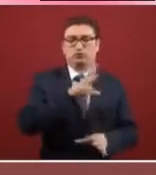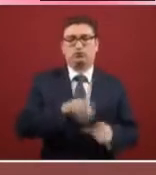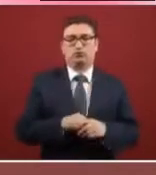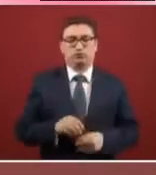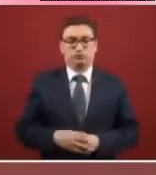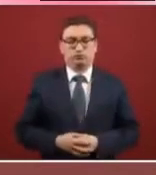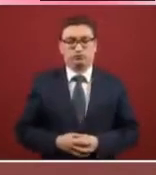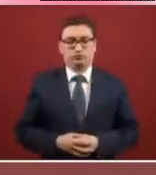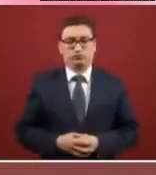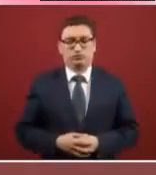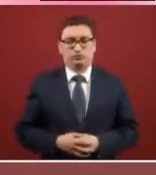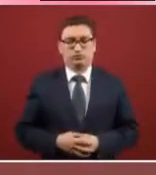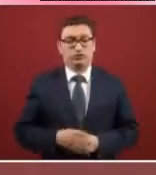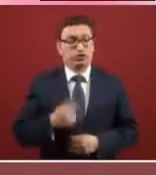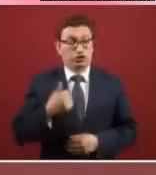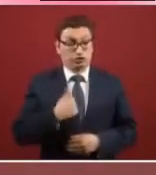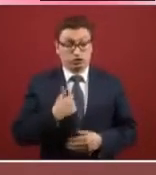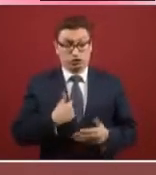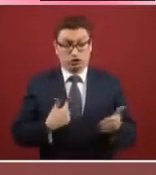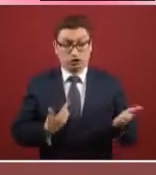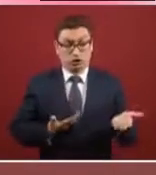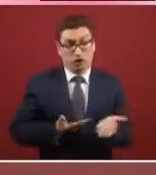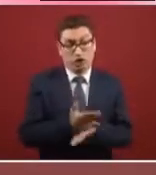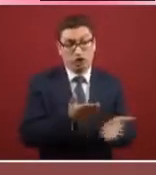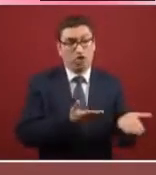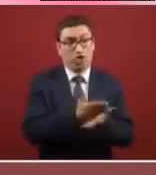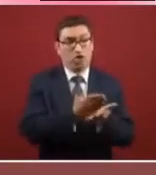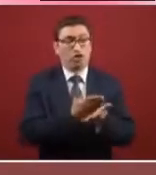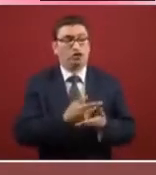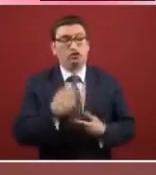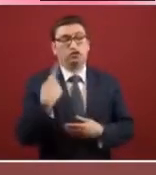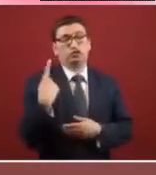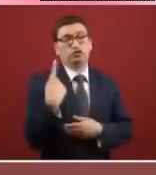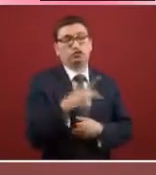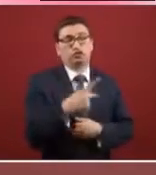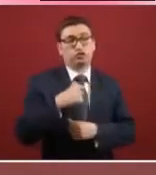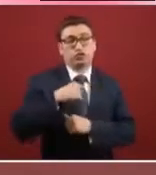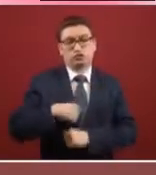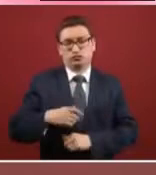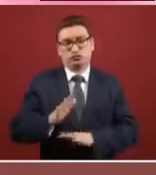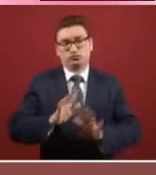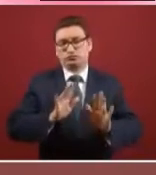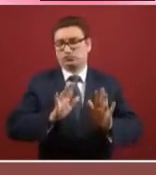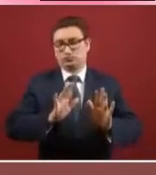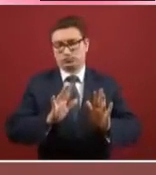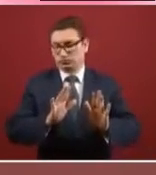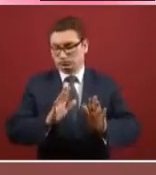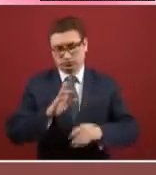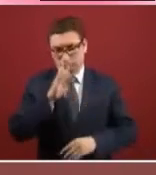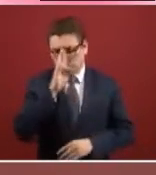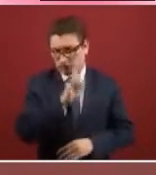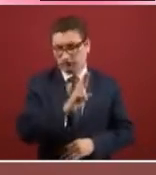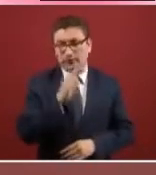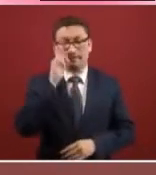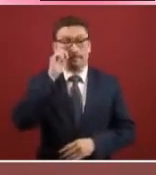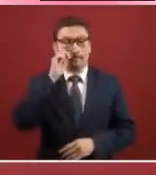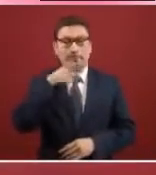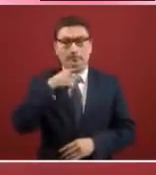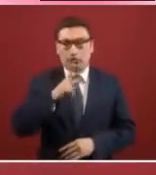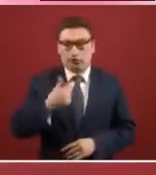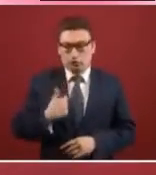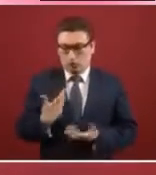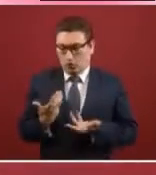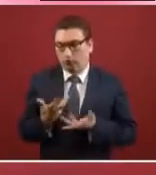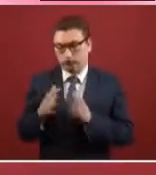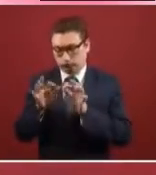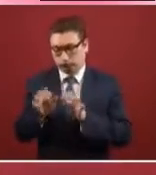without an de attitude of being authoritarianism or involved in judicial matters,